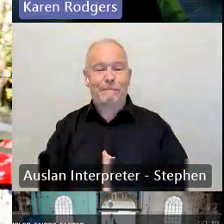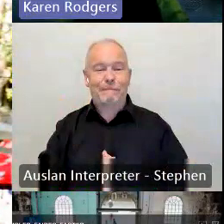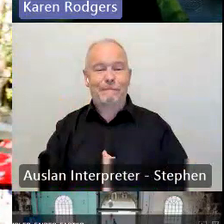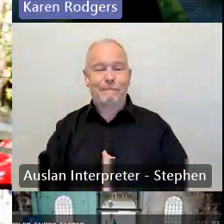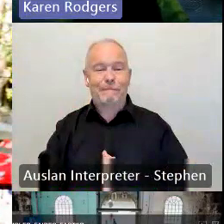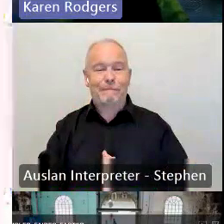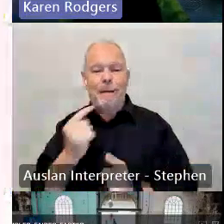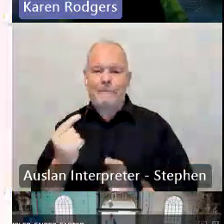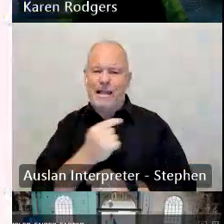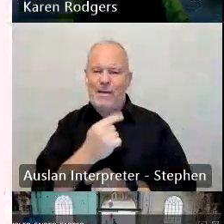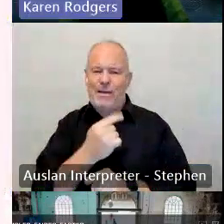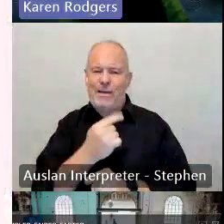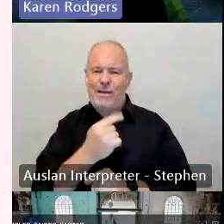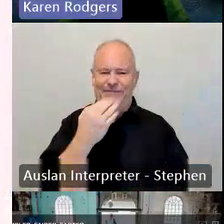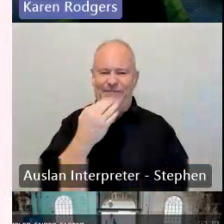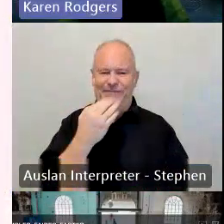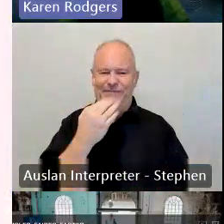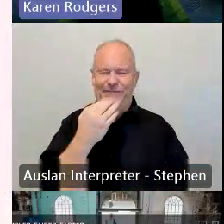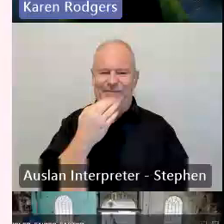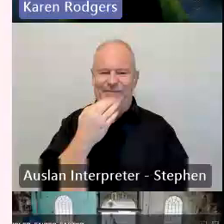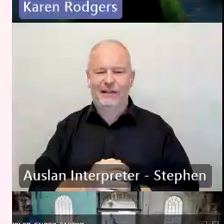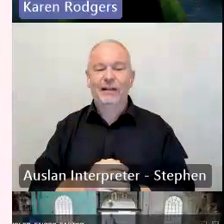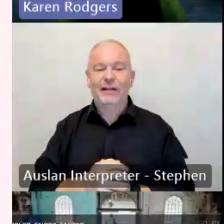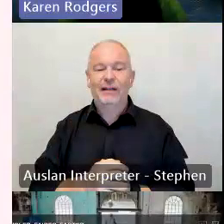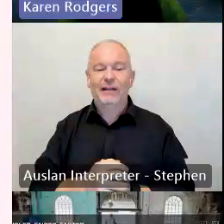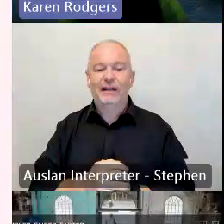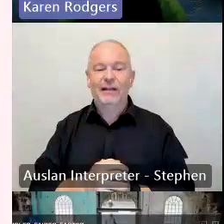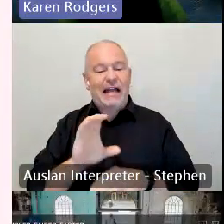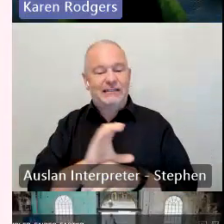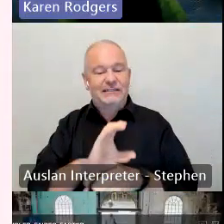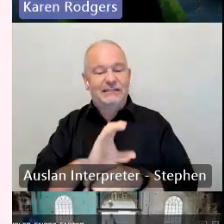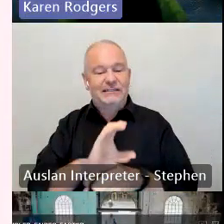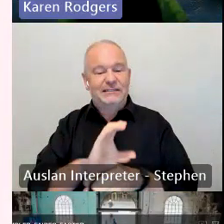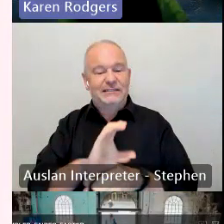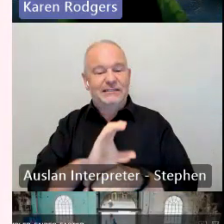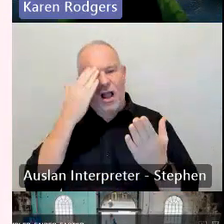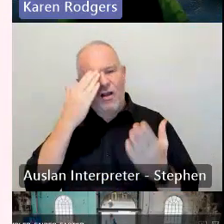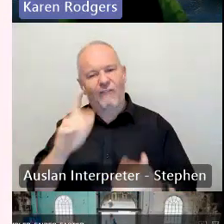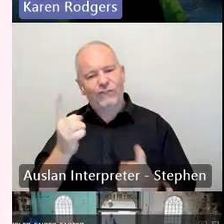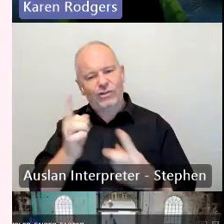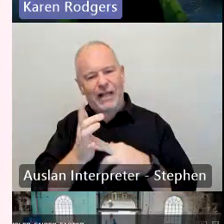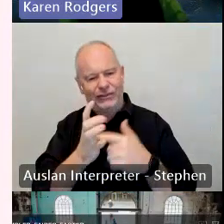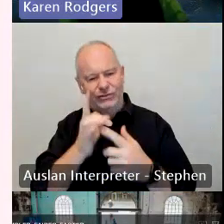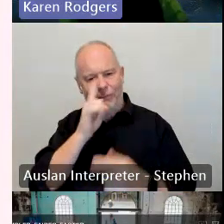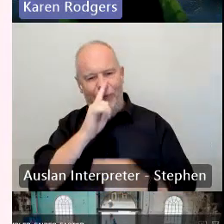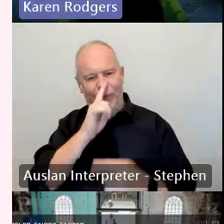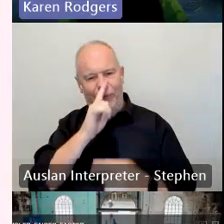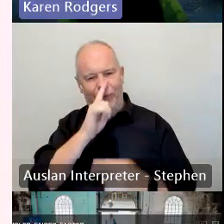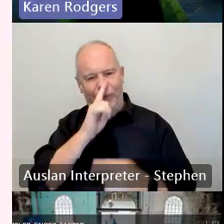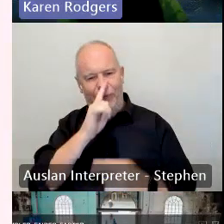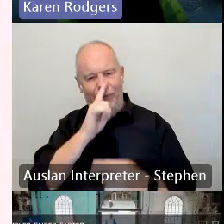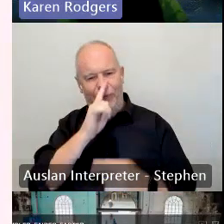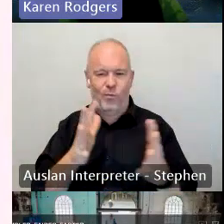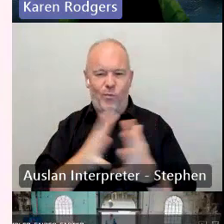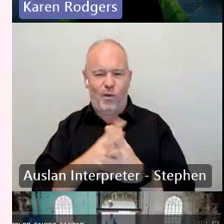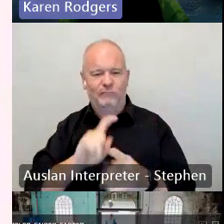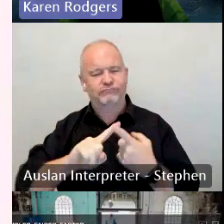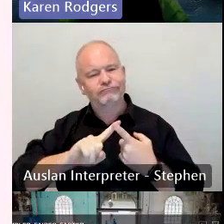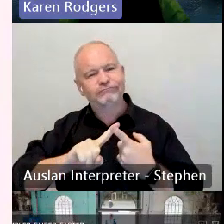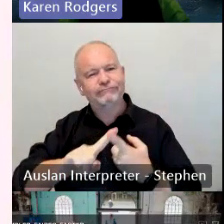one, please. Create New South Wales acknowledges the First Nations people across the state and their